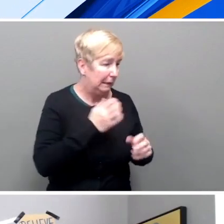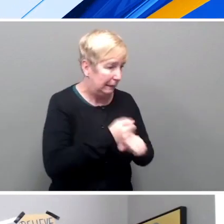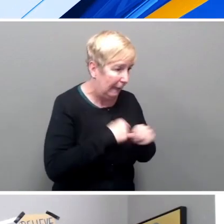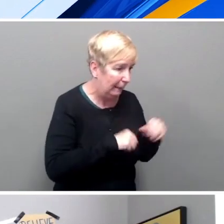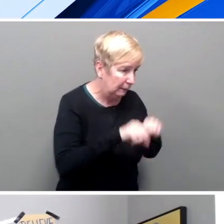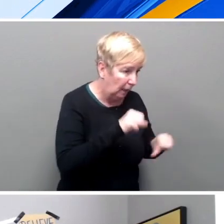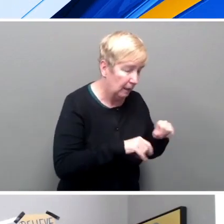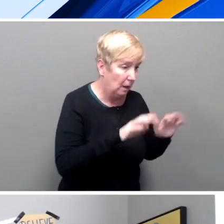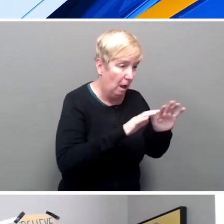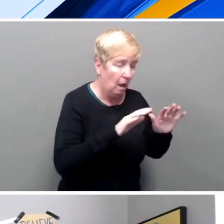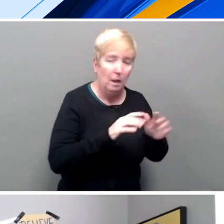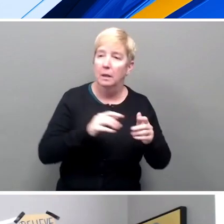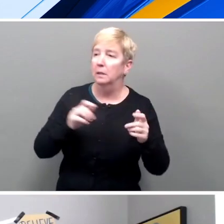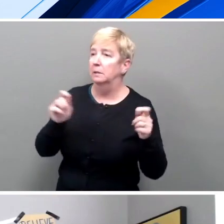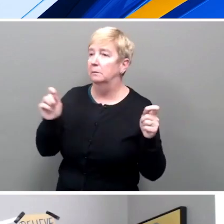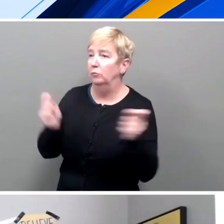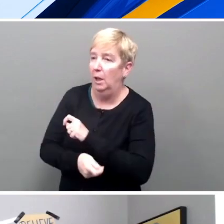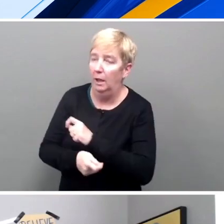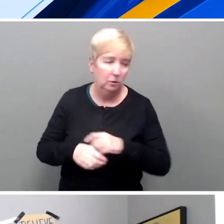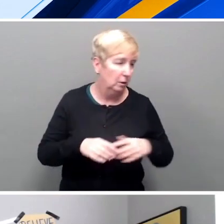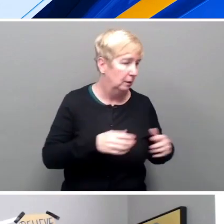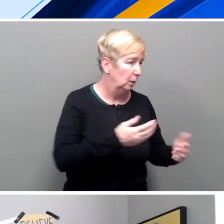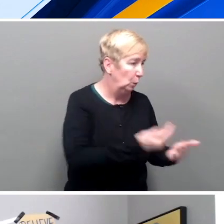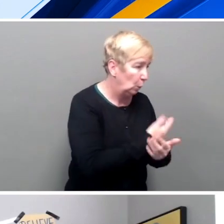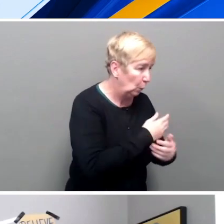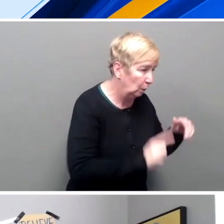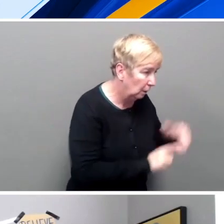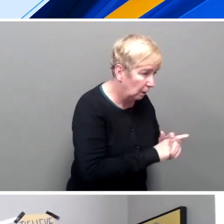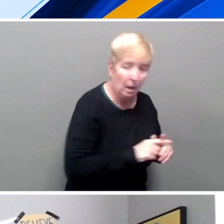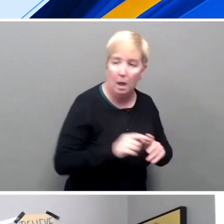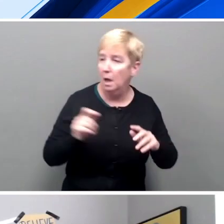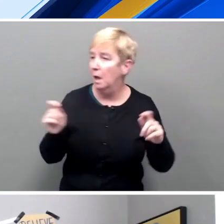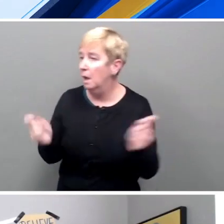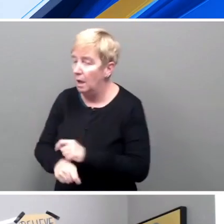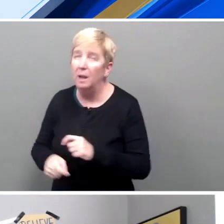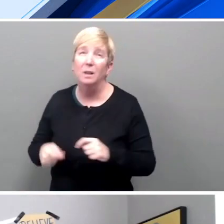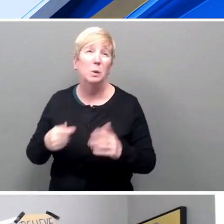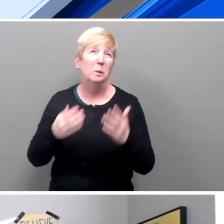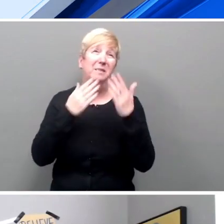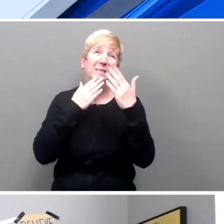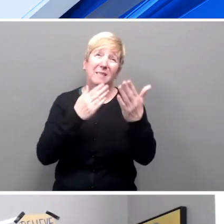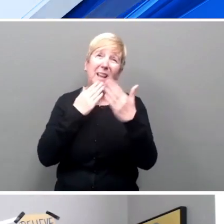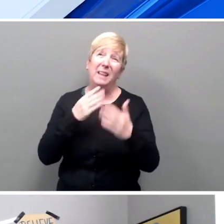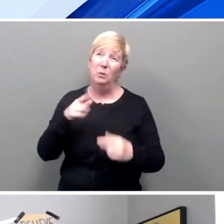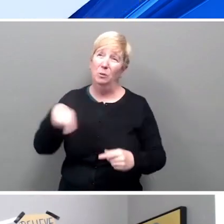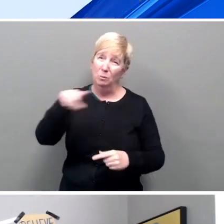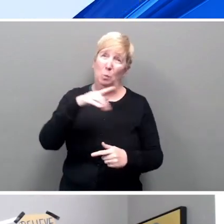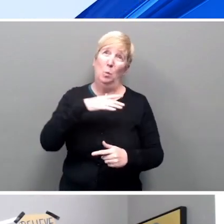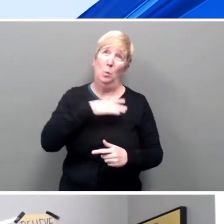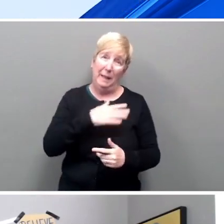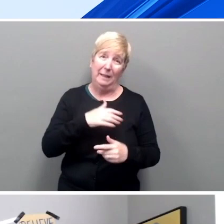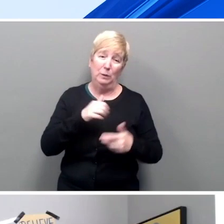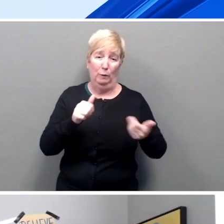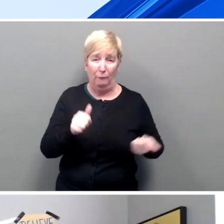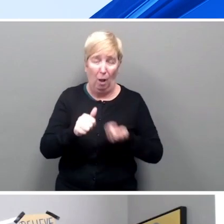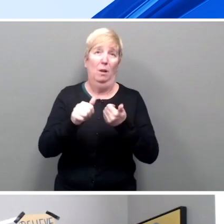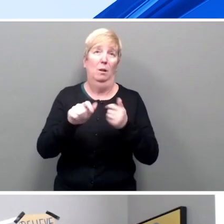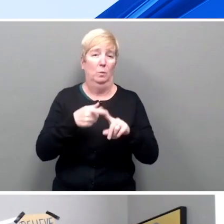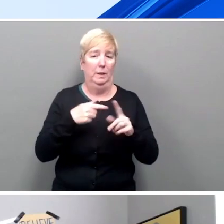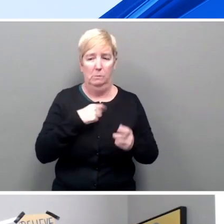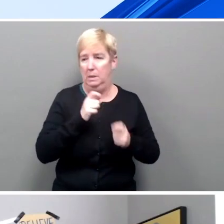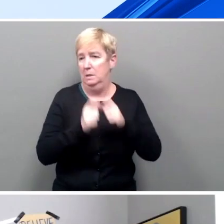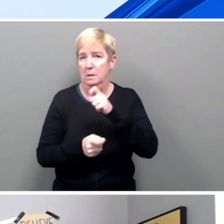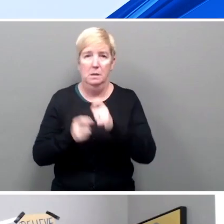action. And I just think it's been great that New Mexicans have stepped up to taking the booster when we get that data. So just kind of mentioning that